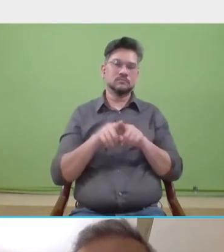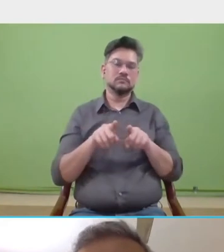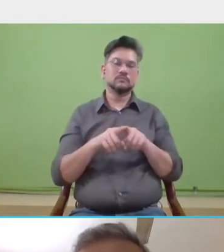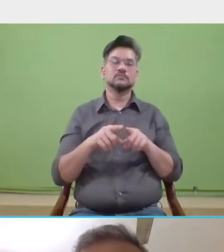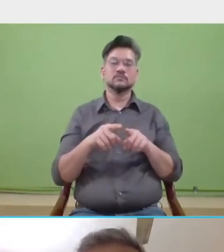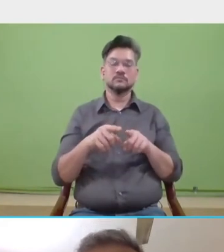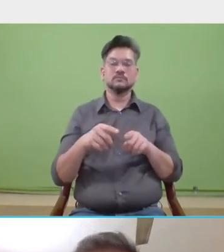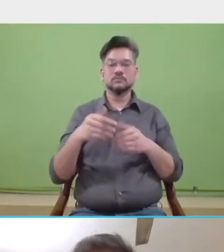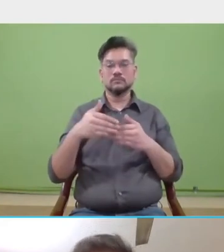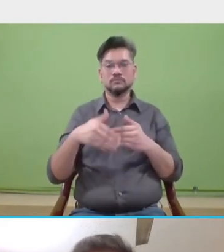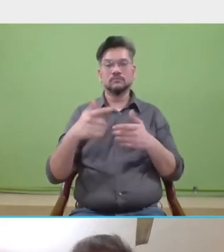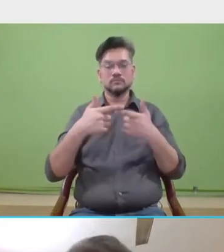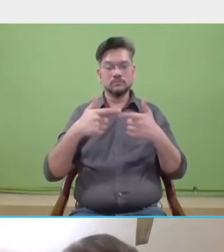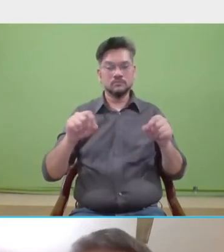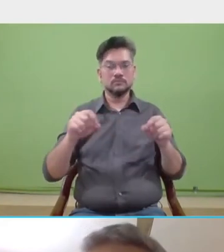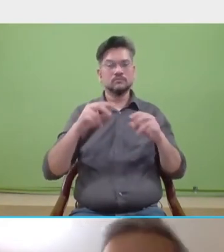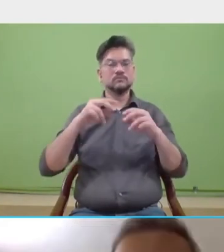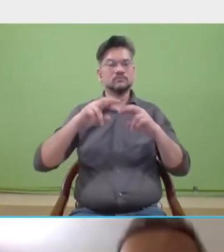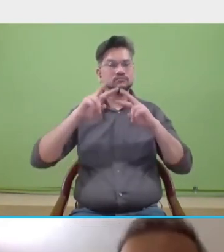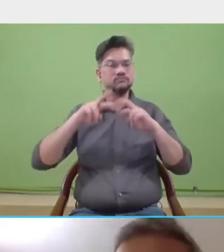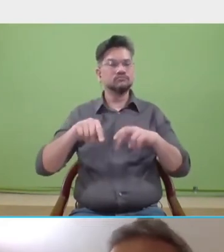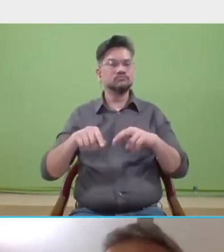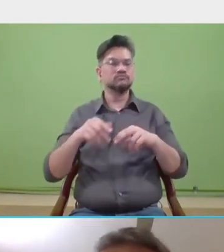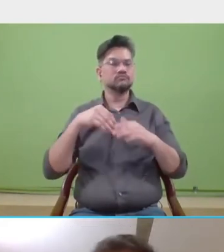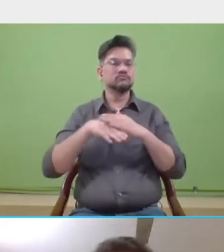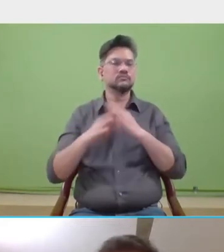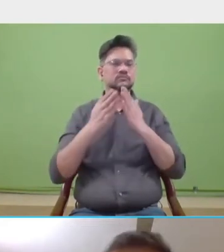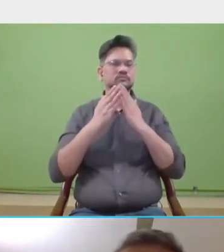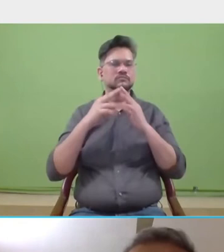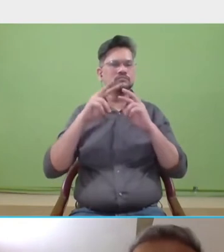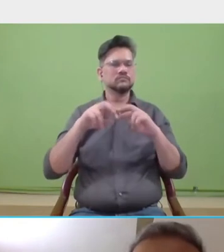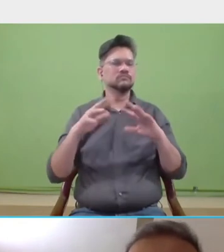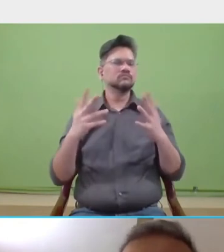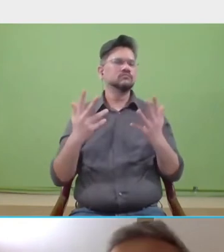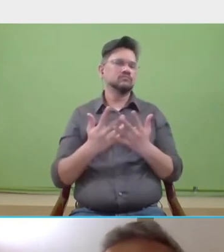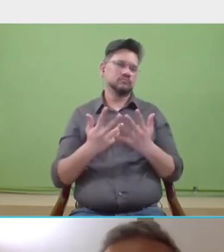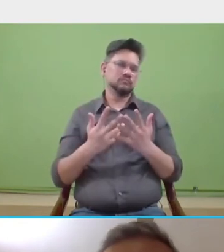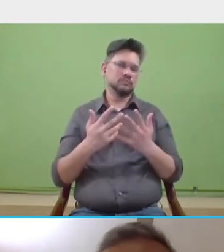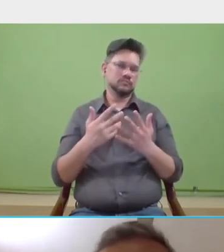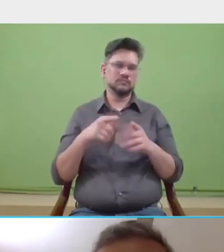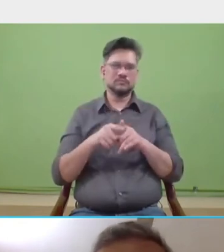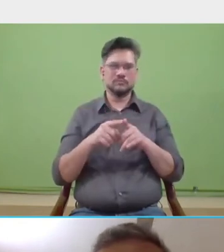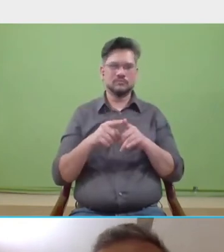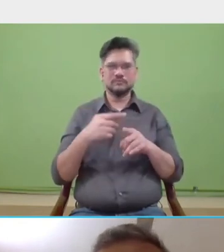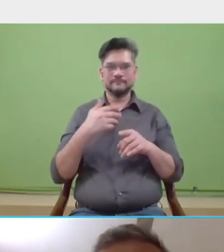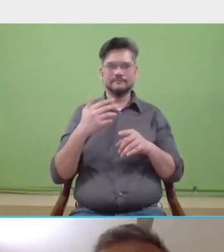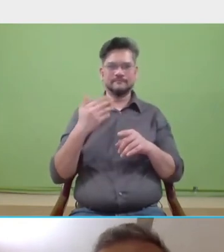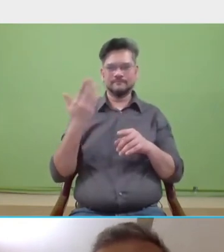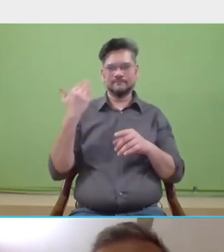okay so that is my main point that is what i've been talking about for some years when i talk about sign language